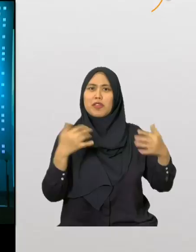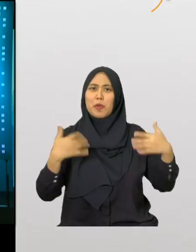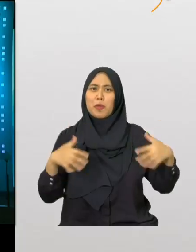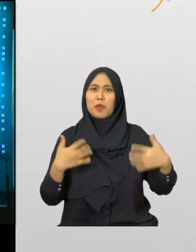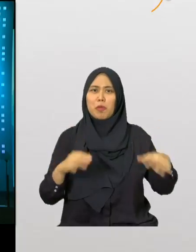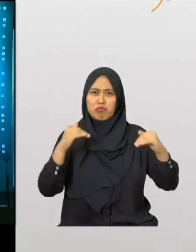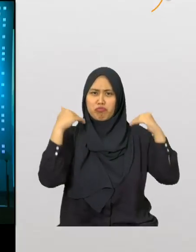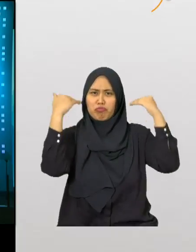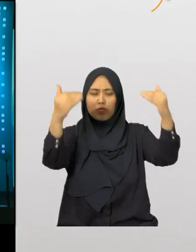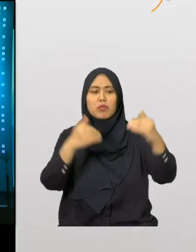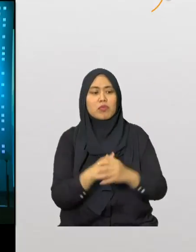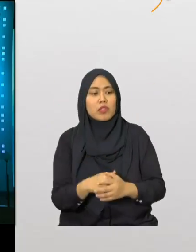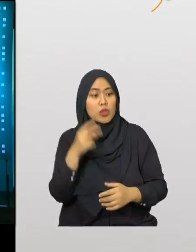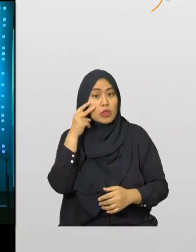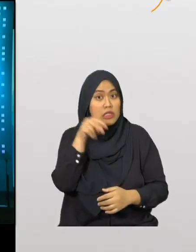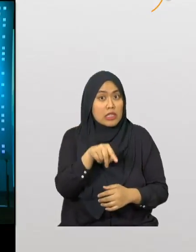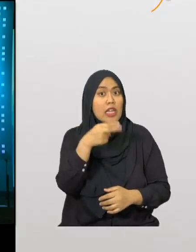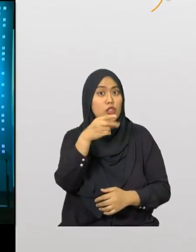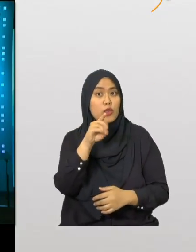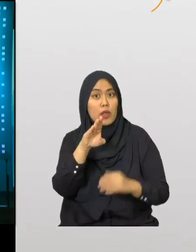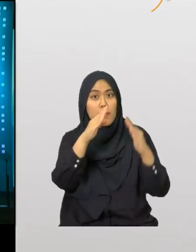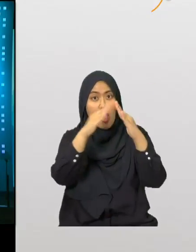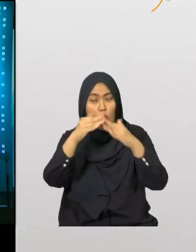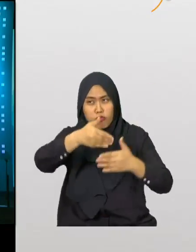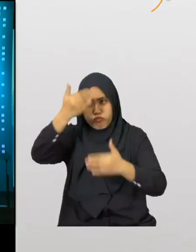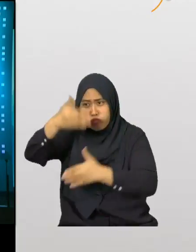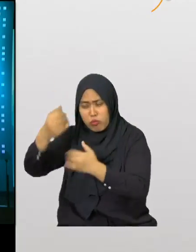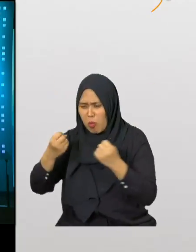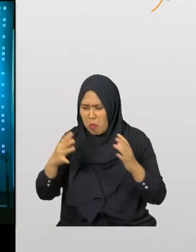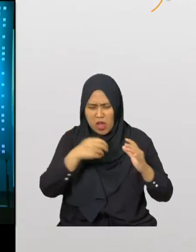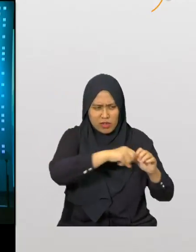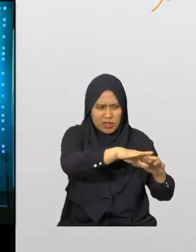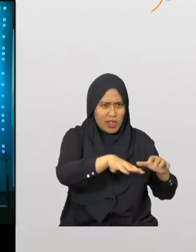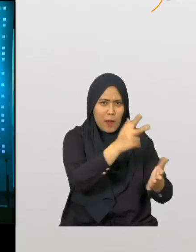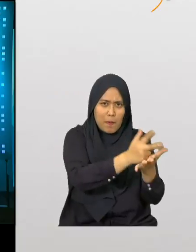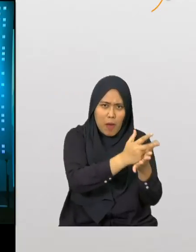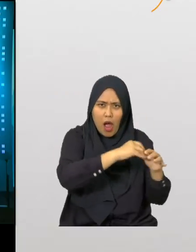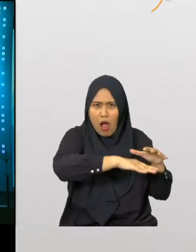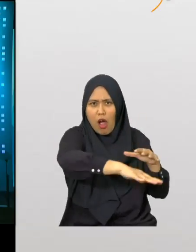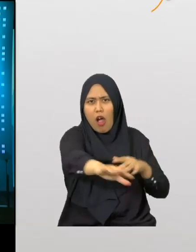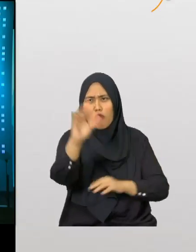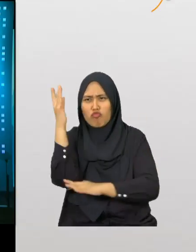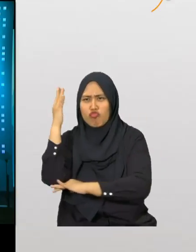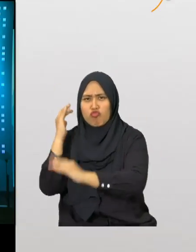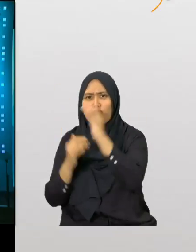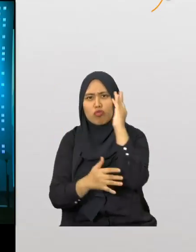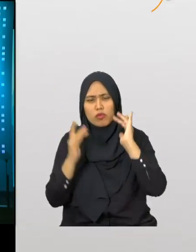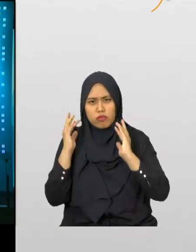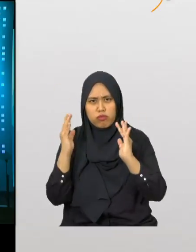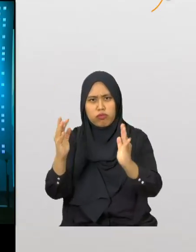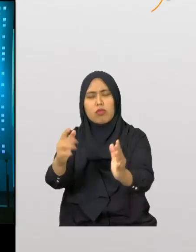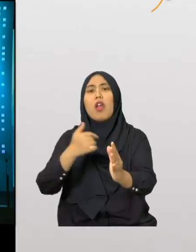is HDB housing, there are parks, there are green areas, there are